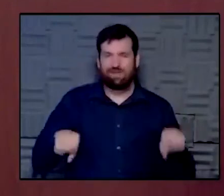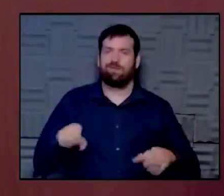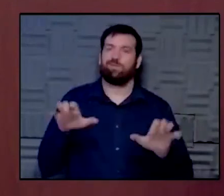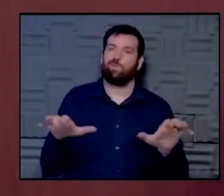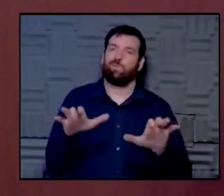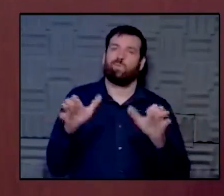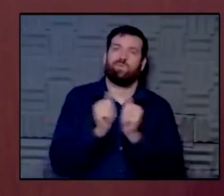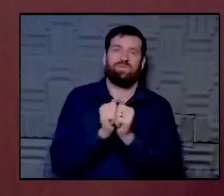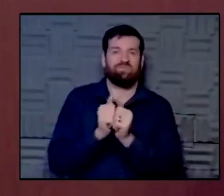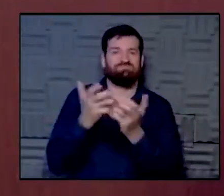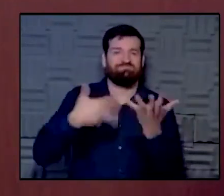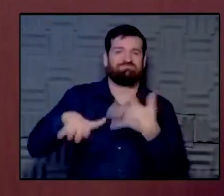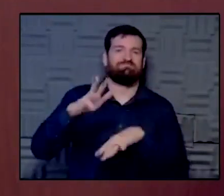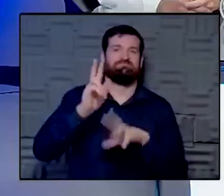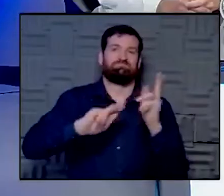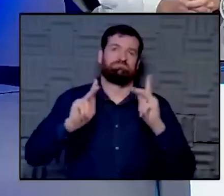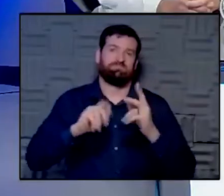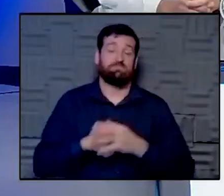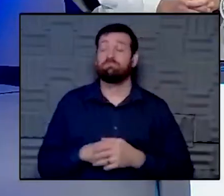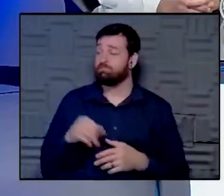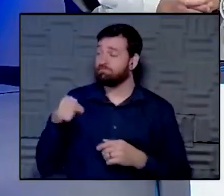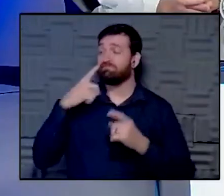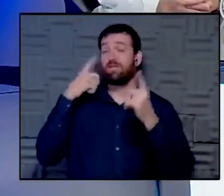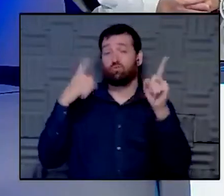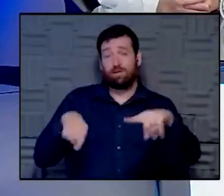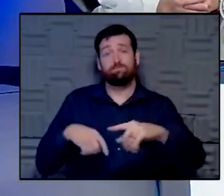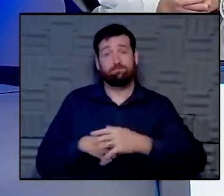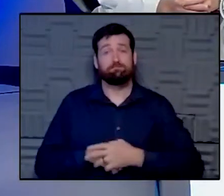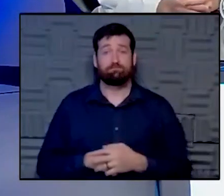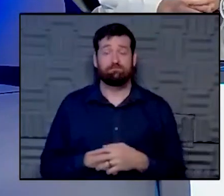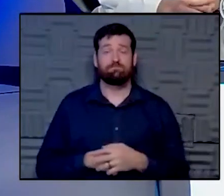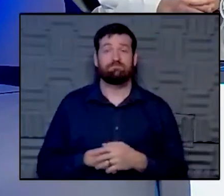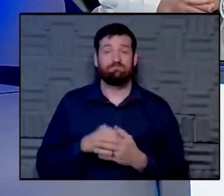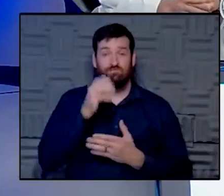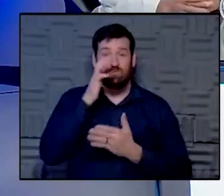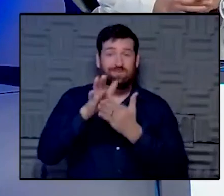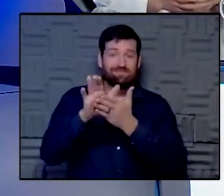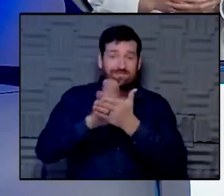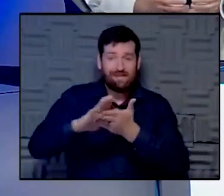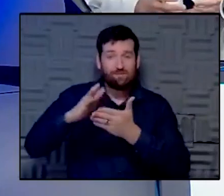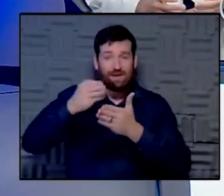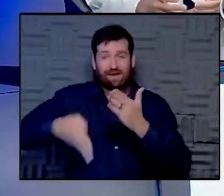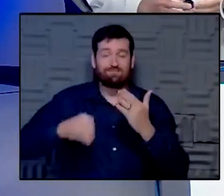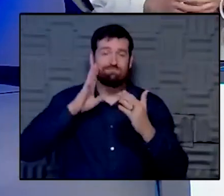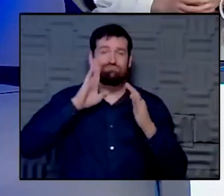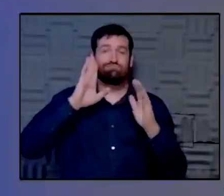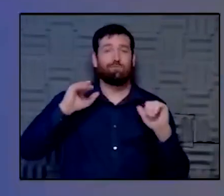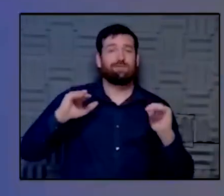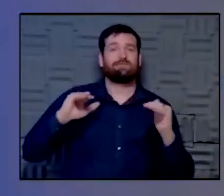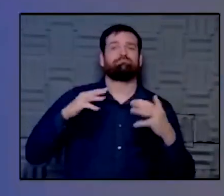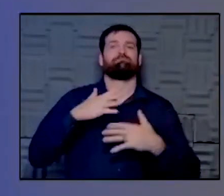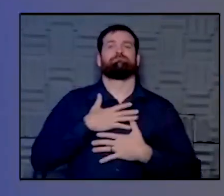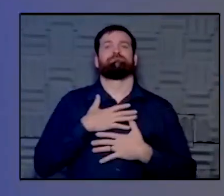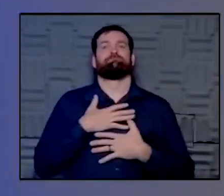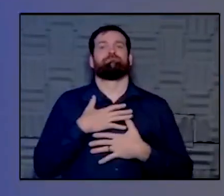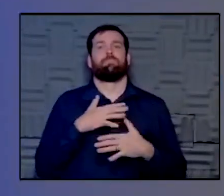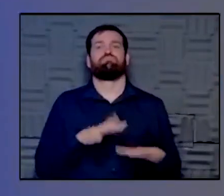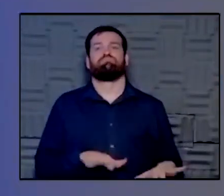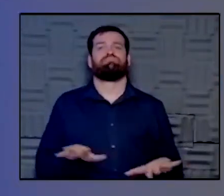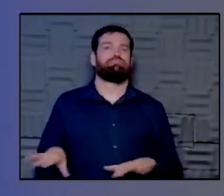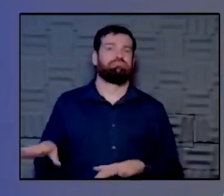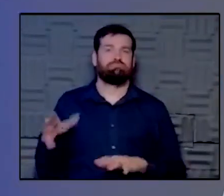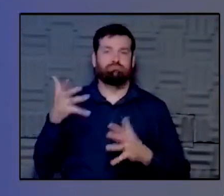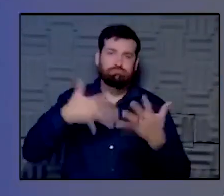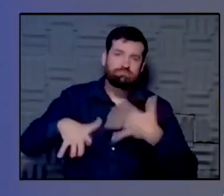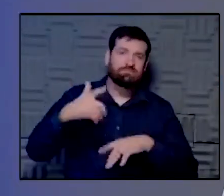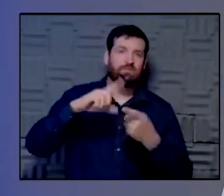folks that you care about. Yeah, I agree. You know, it's going to be a nice weekend. Hopefully everybody can relax. Be